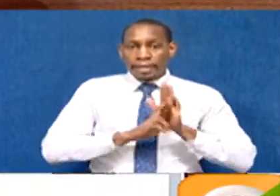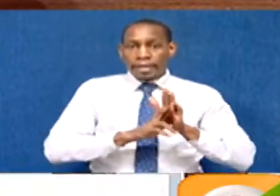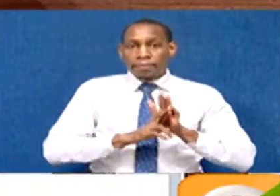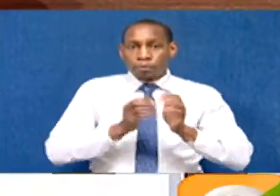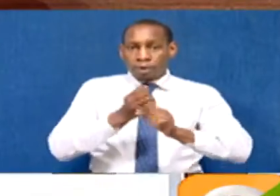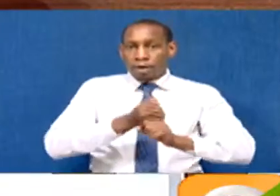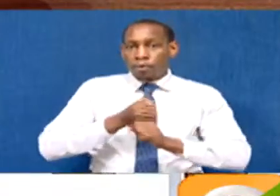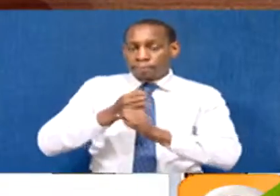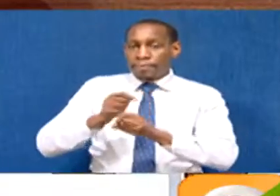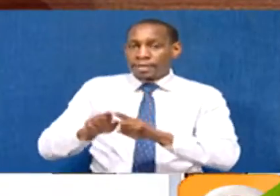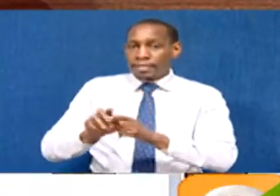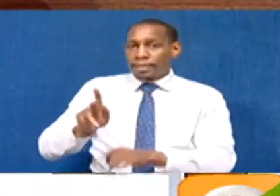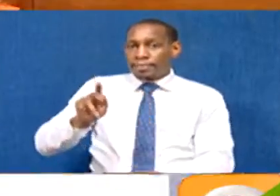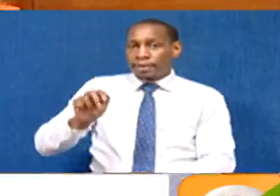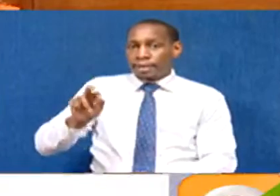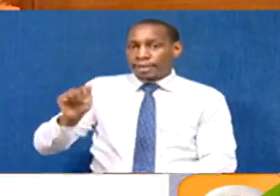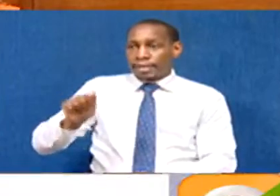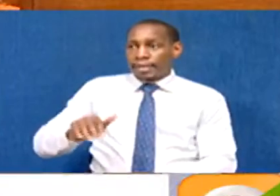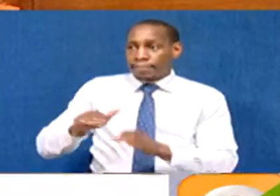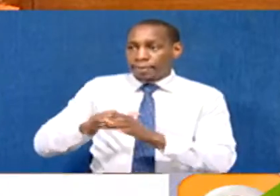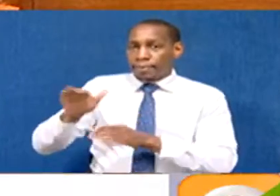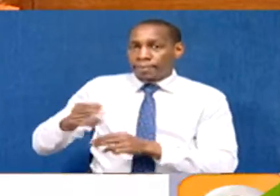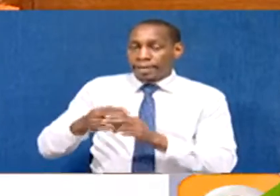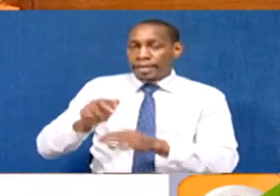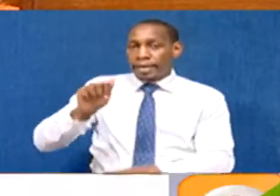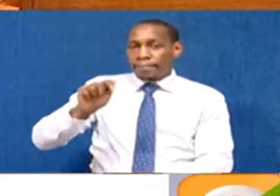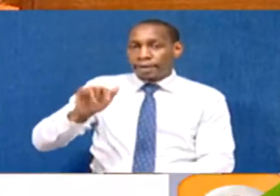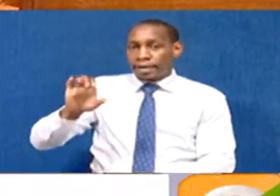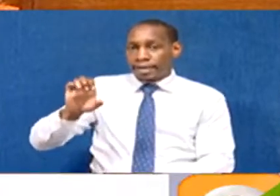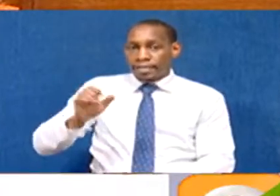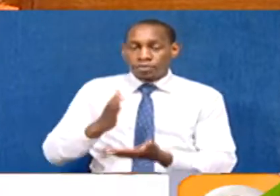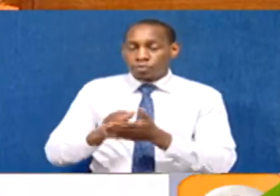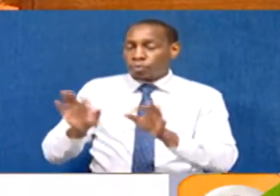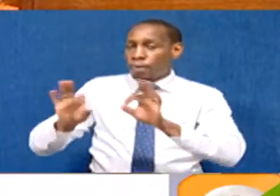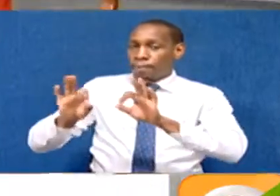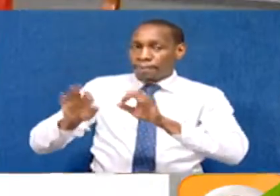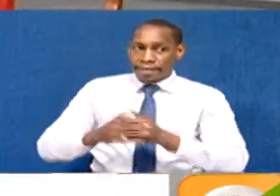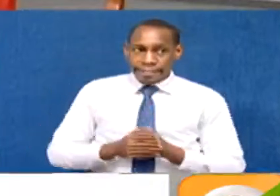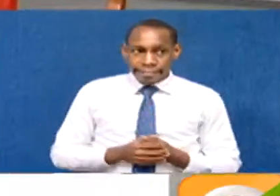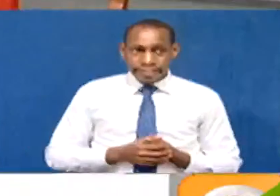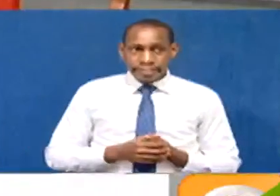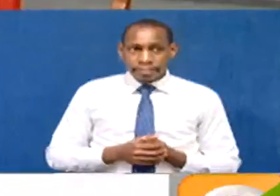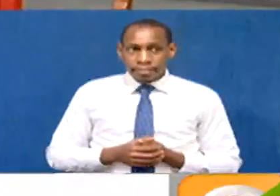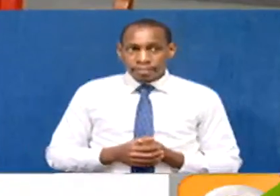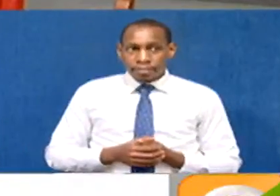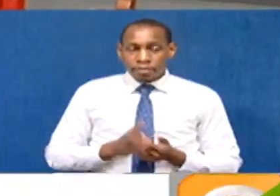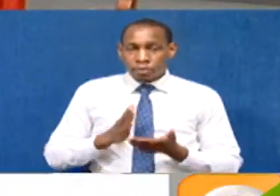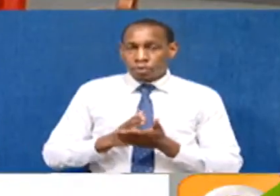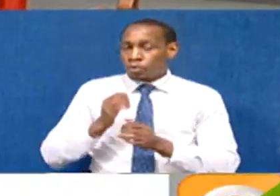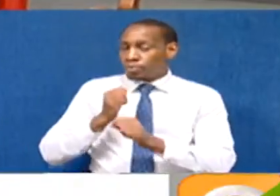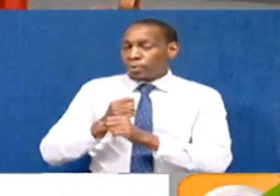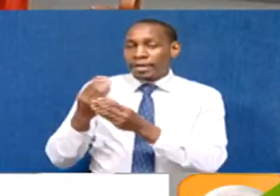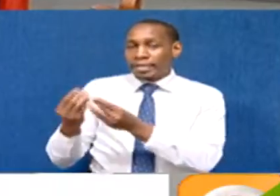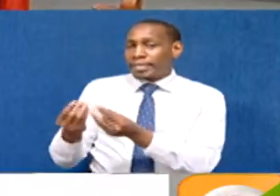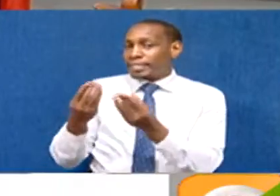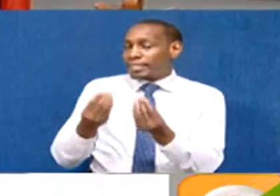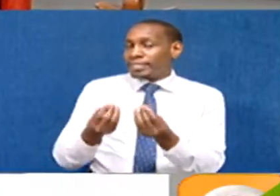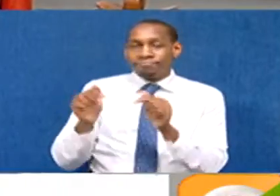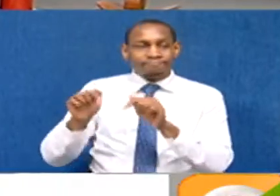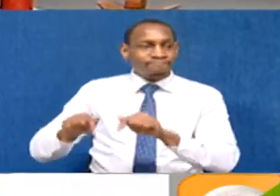fire, as is Kandara, Member of Parliament Alice Wahome. My goodness. You've made my work very easy today. You're